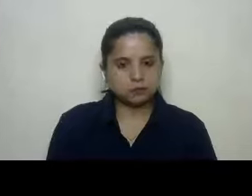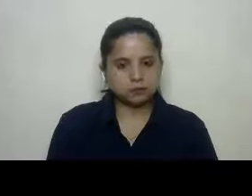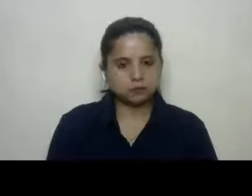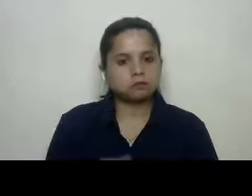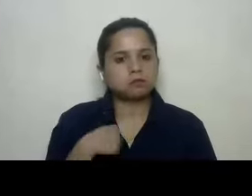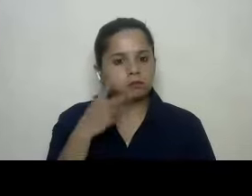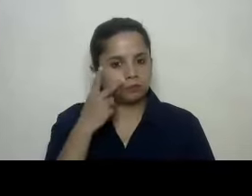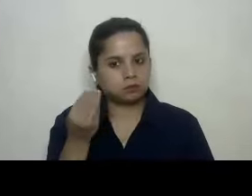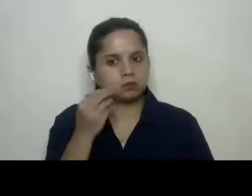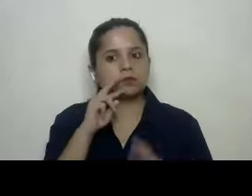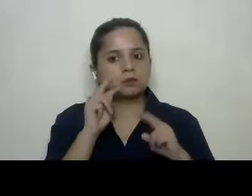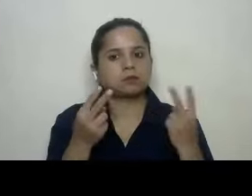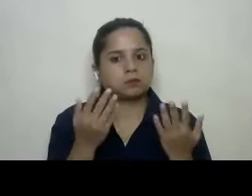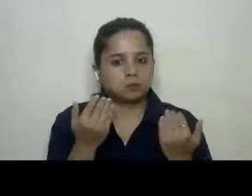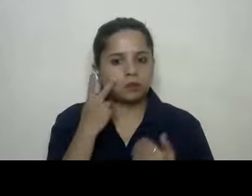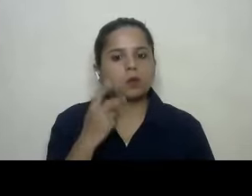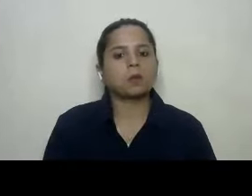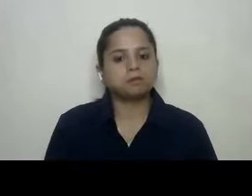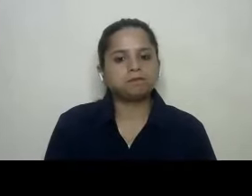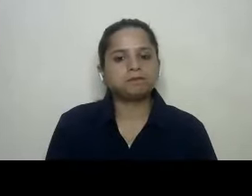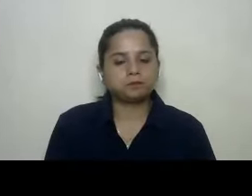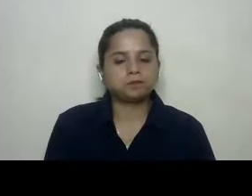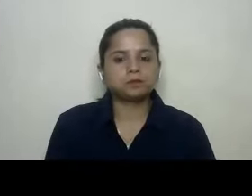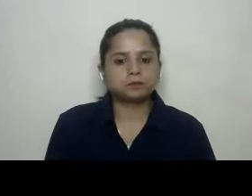some responses.